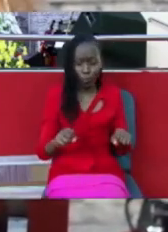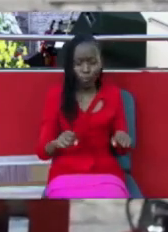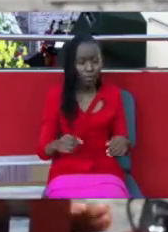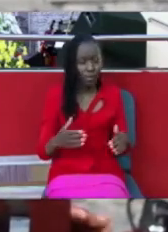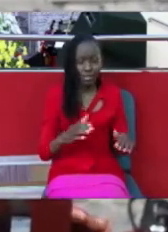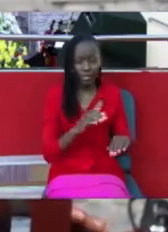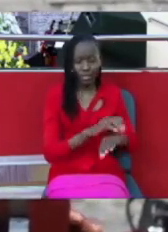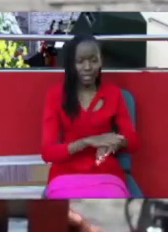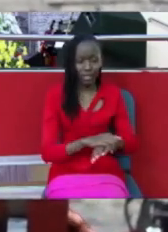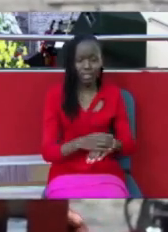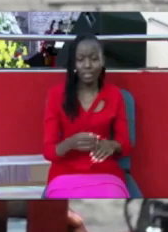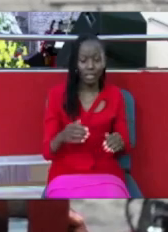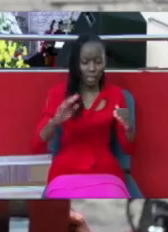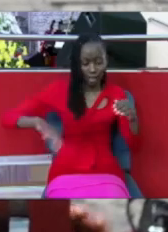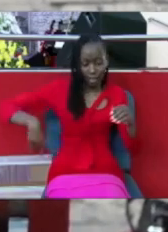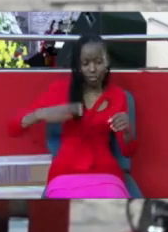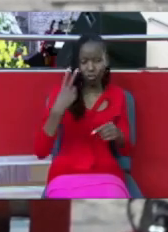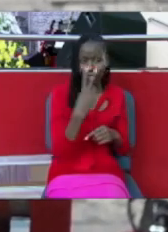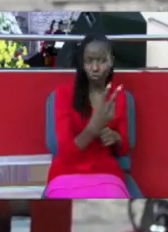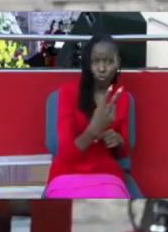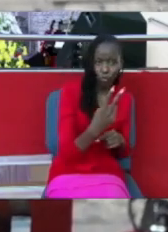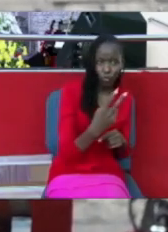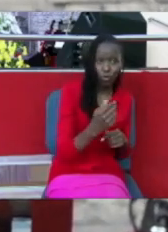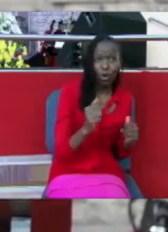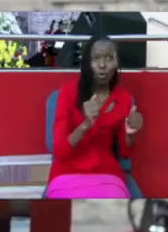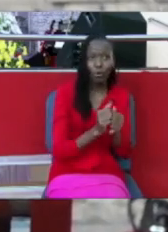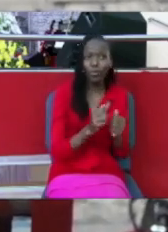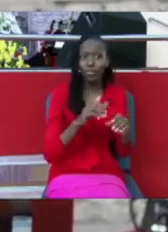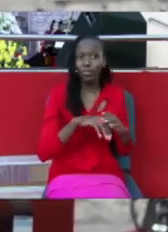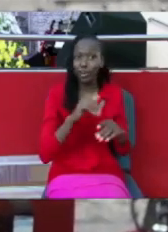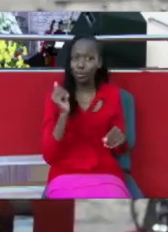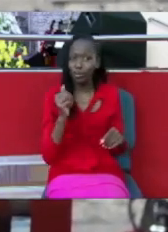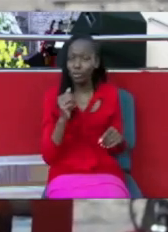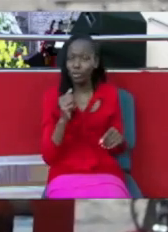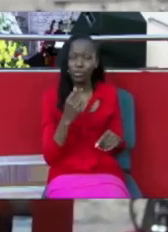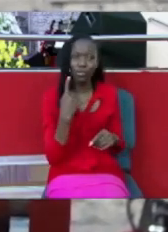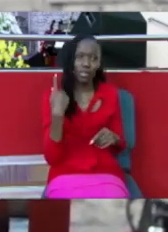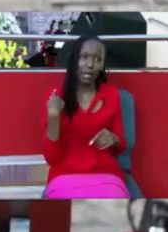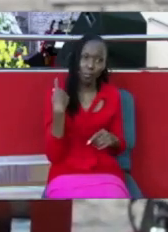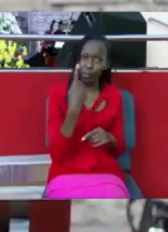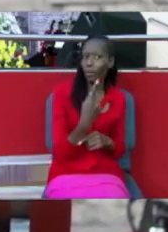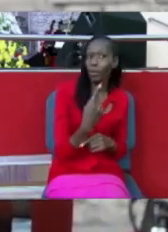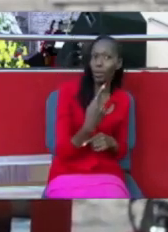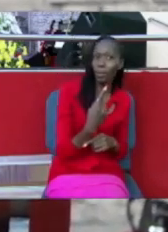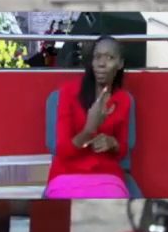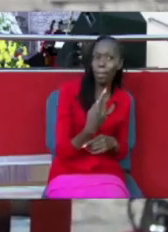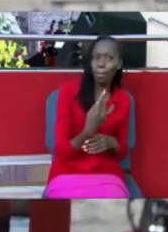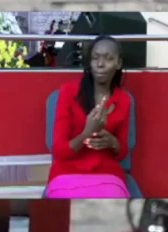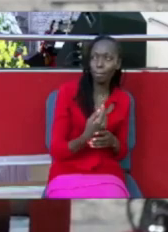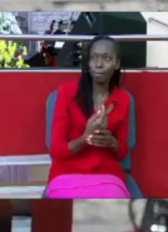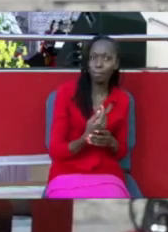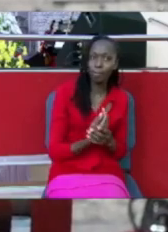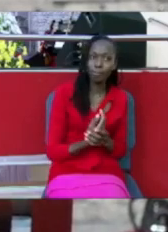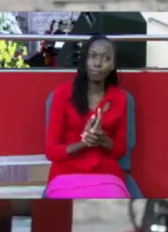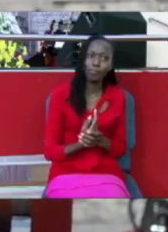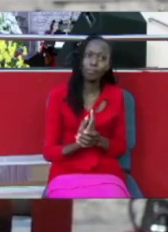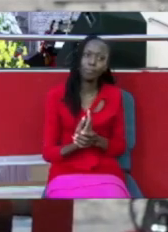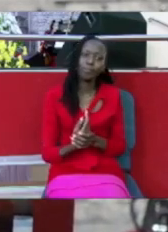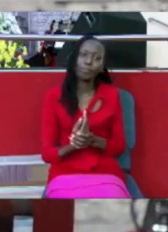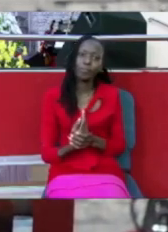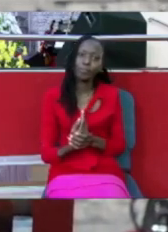desperately need, without the first two. Hawezi pata zile mbili za mwisho bila kwanza kuzingatia hizi za kwanza